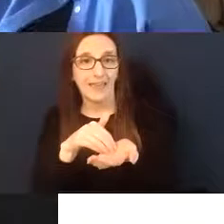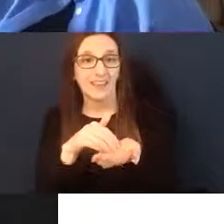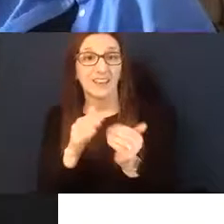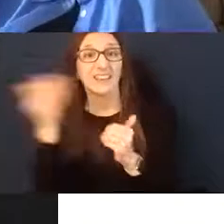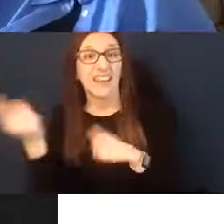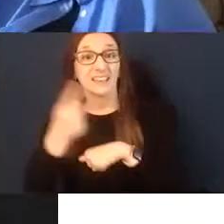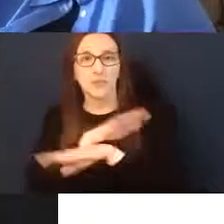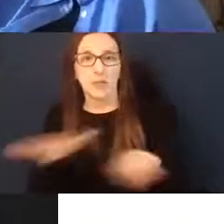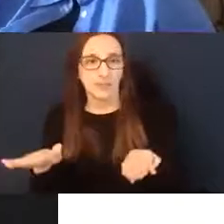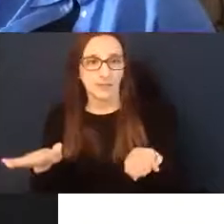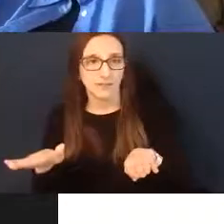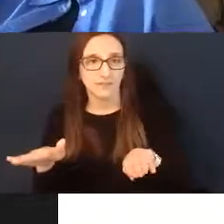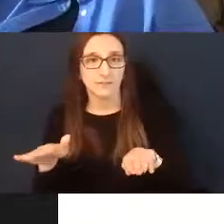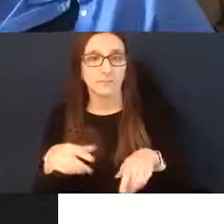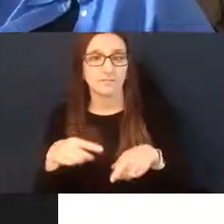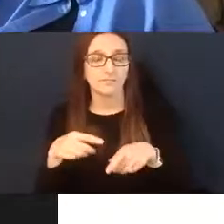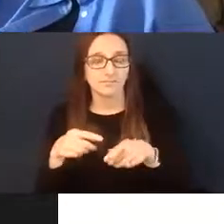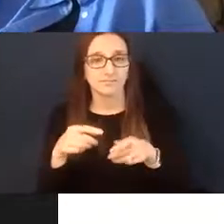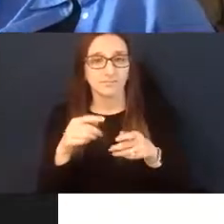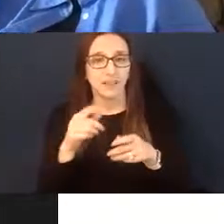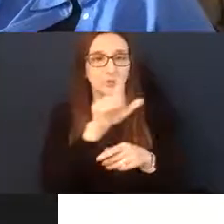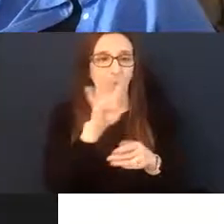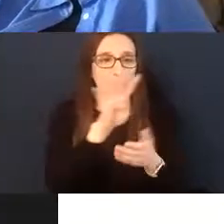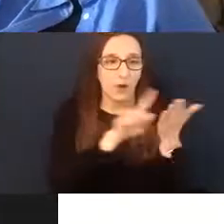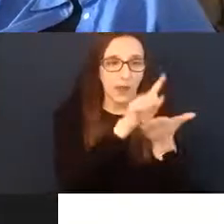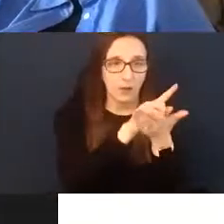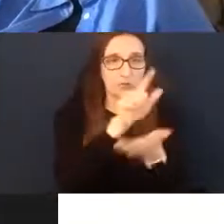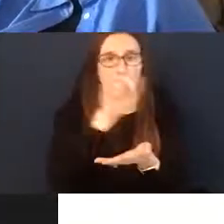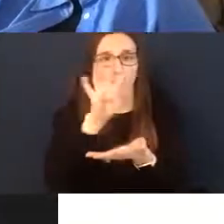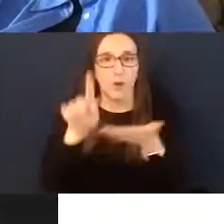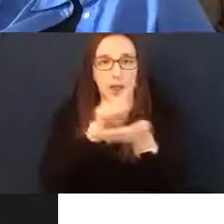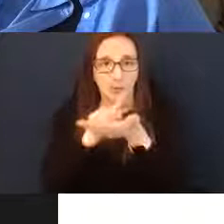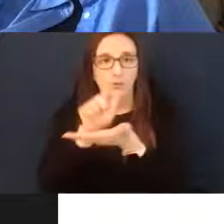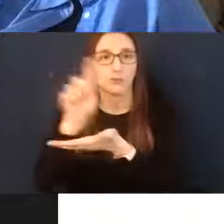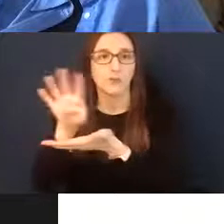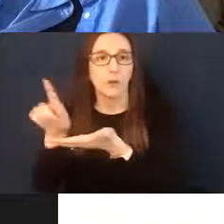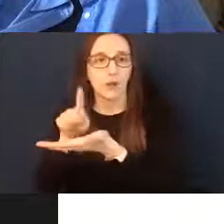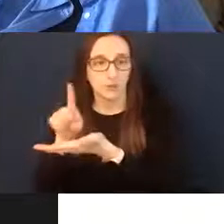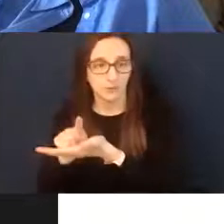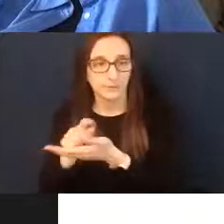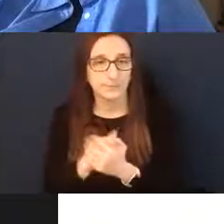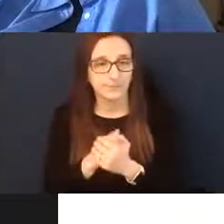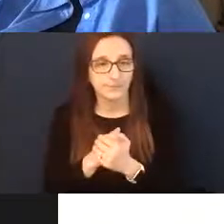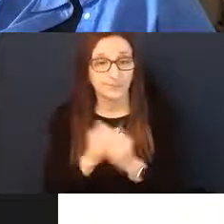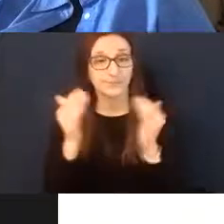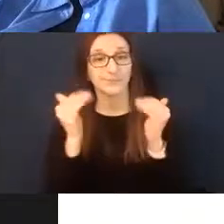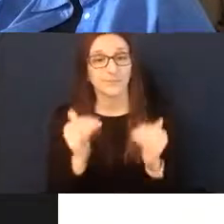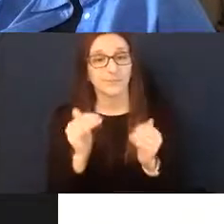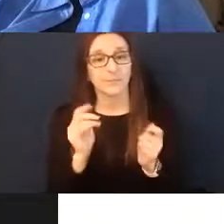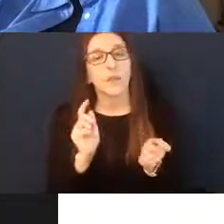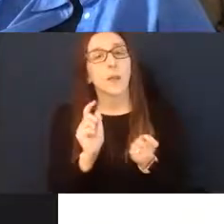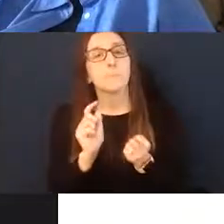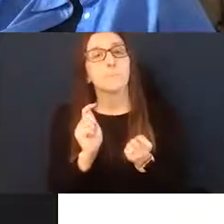eat whatever you want, the next day you don't eat at all, next day you eat whatever you want. Next, we have a